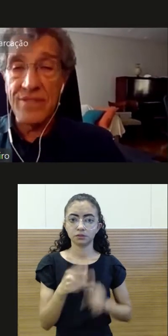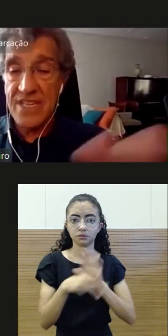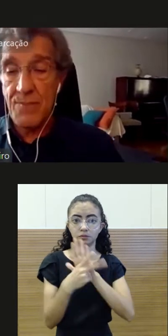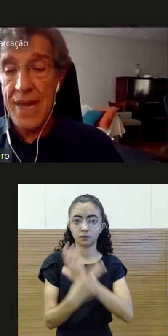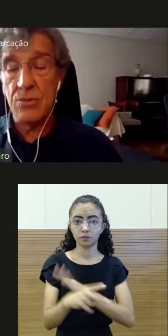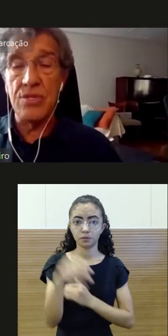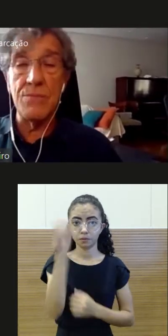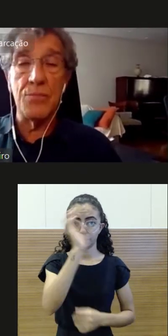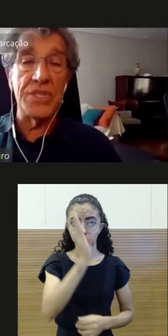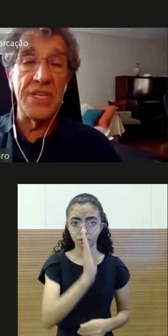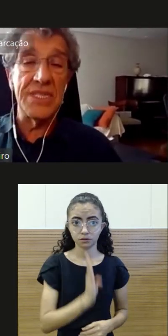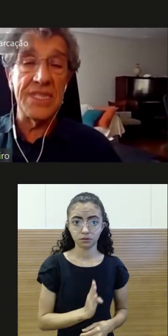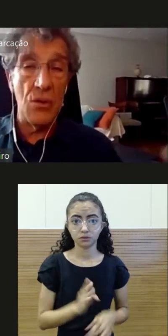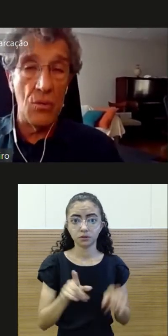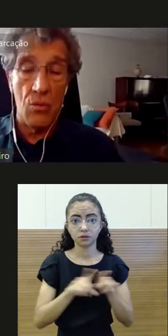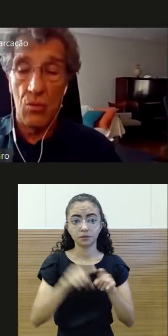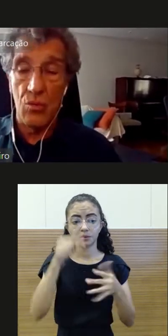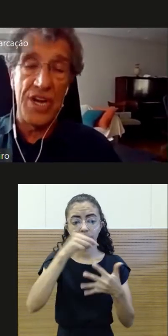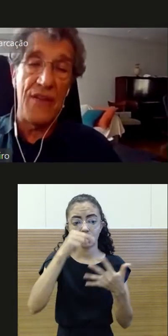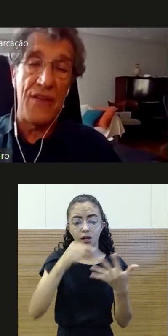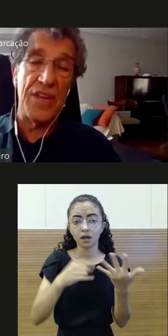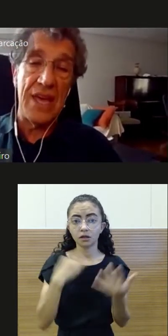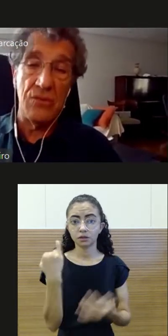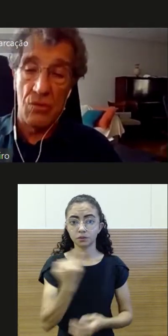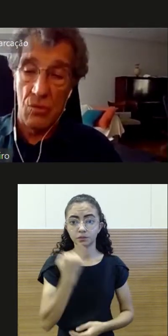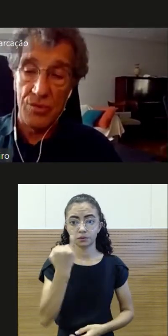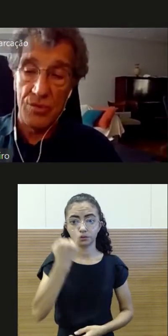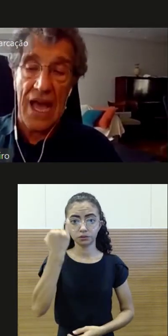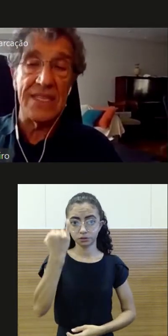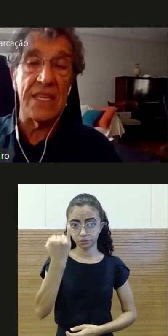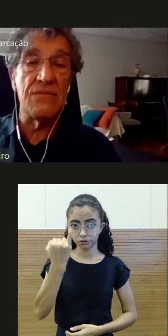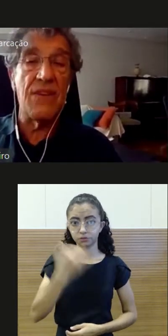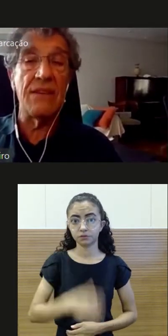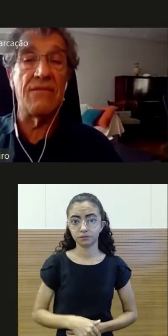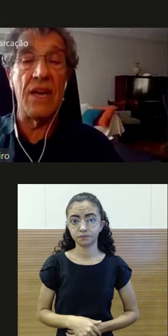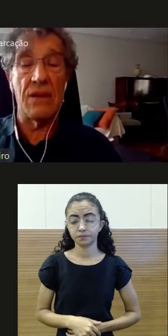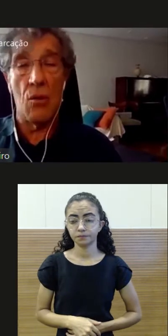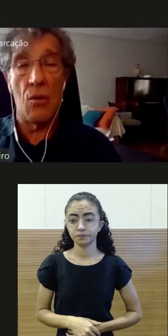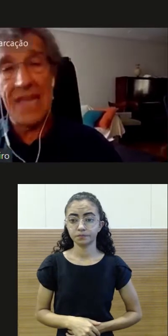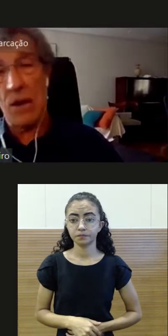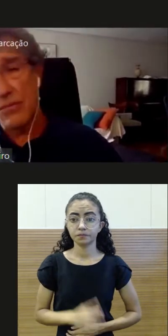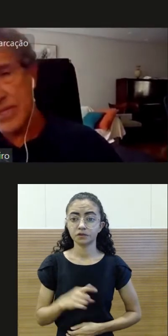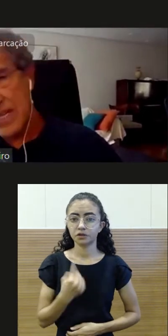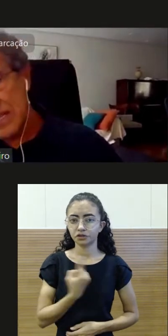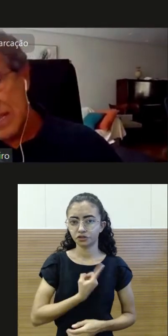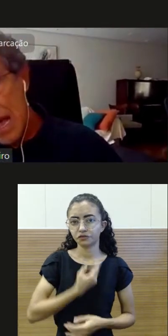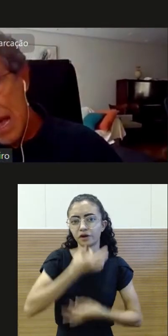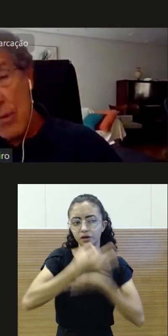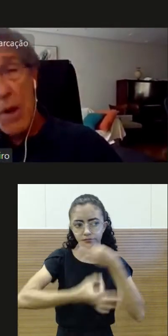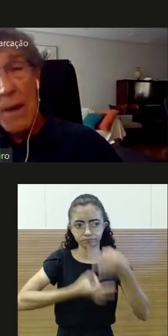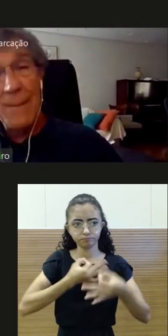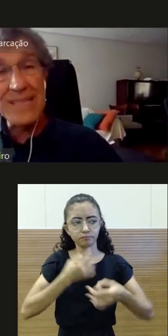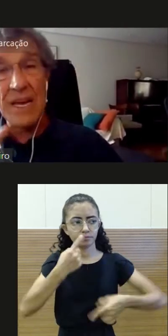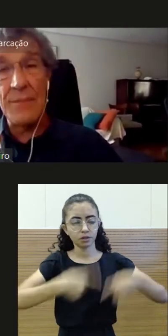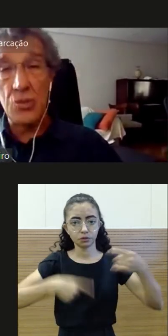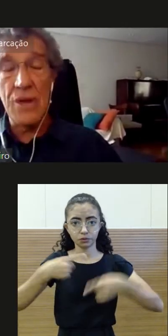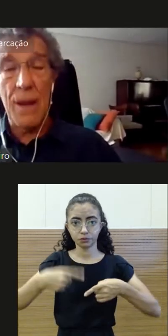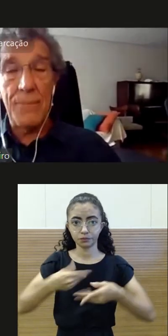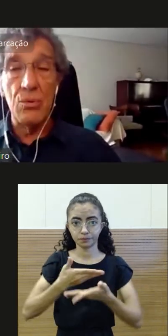food of the Brazilian dietary guidelines. There are some important aspects,